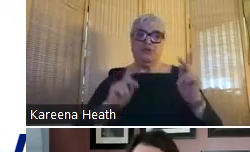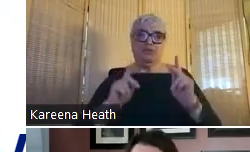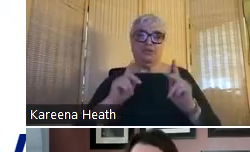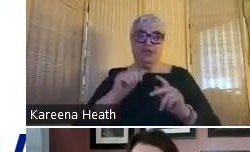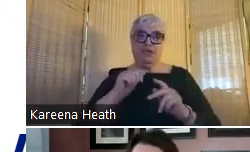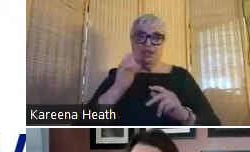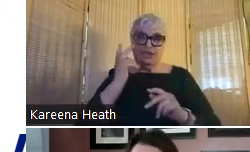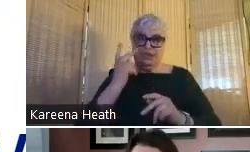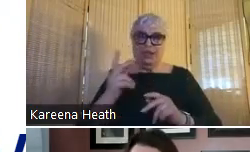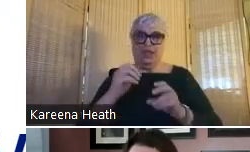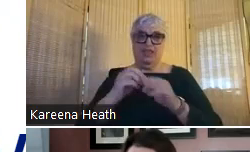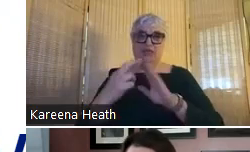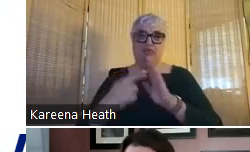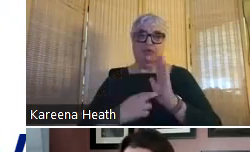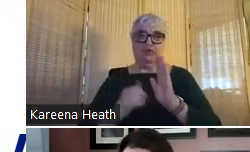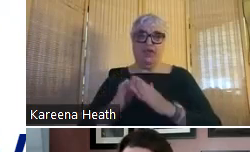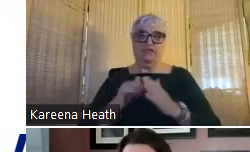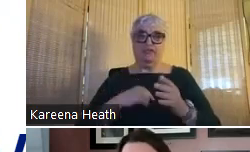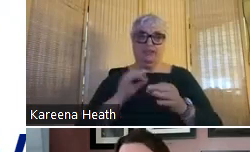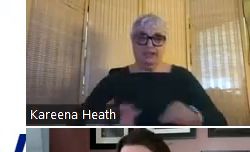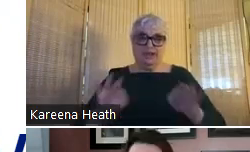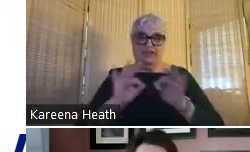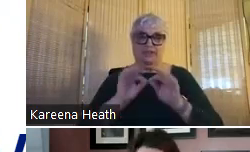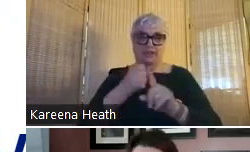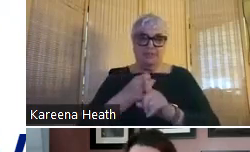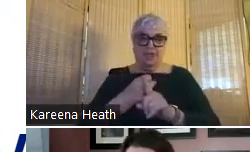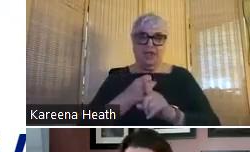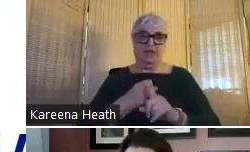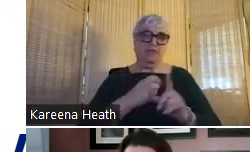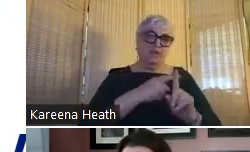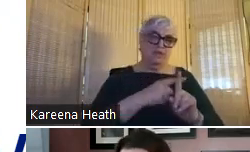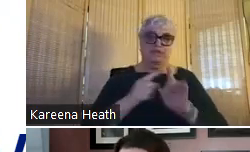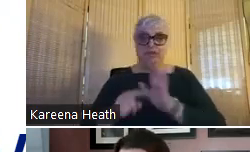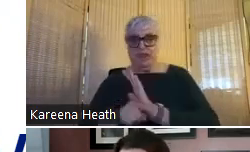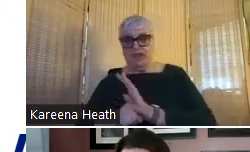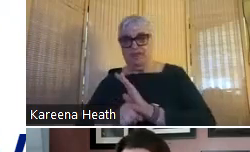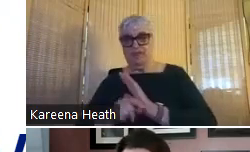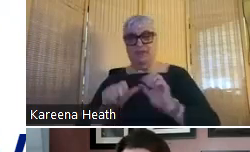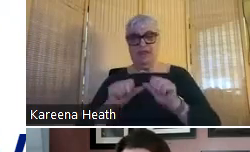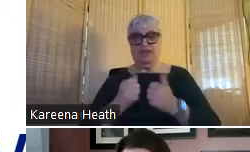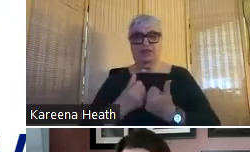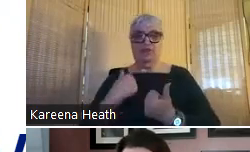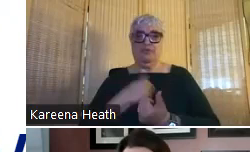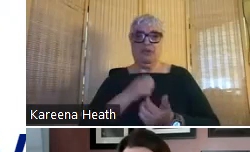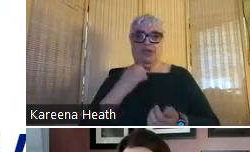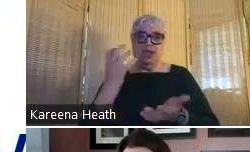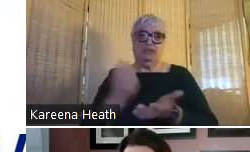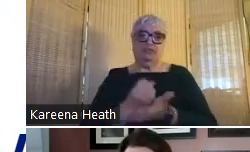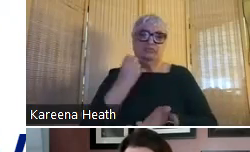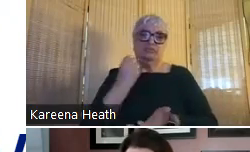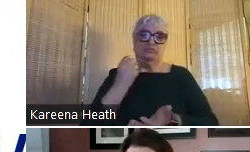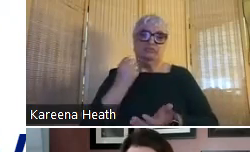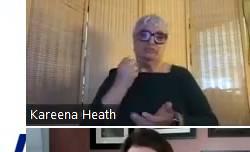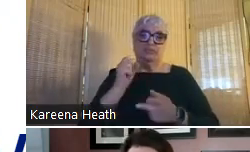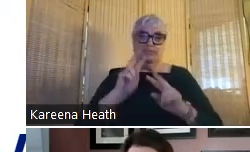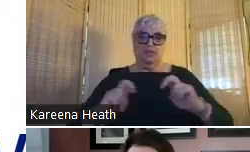in the rules. And if it was going to have a significant impact, positive or negative, on an agency, that we have the opportunity to look at